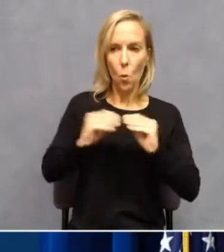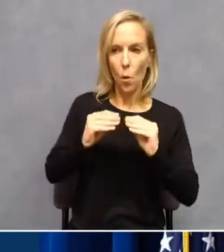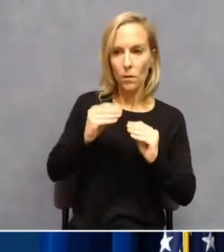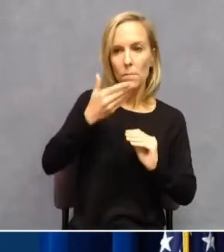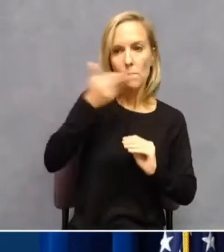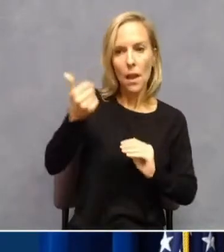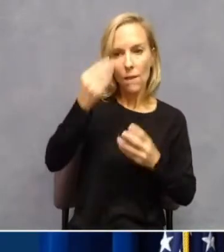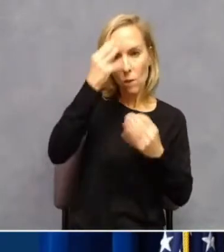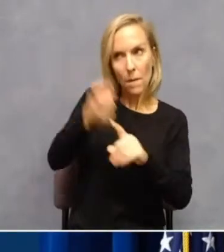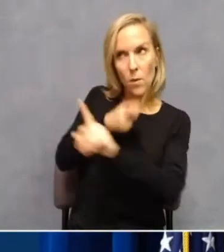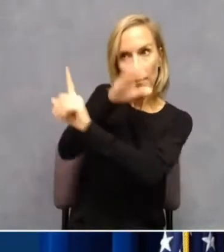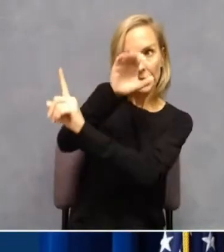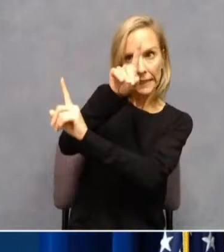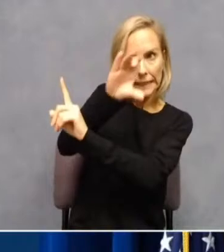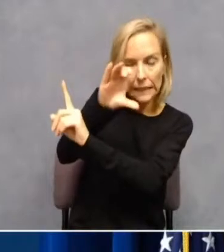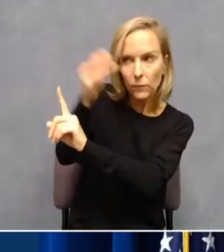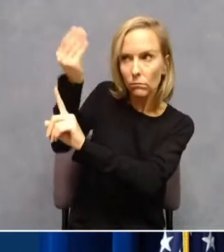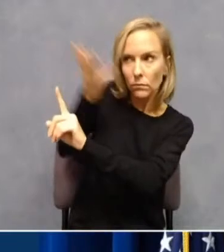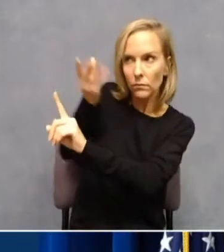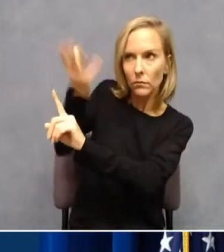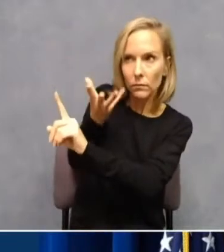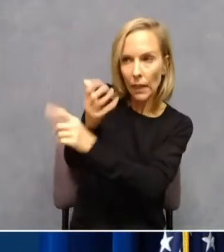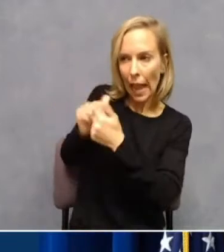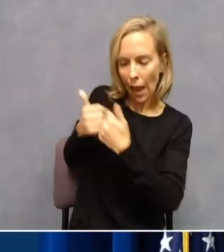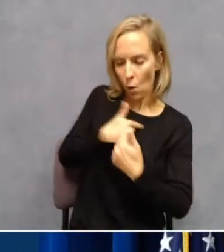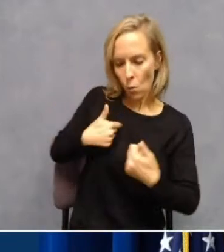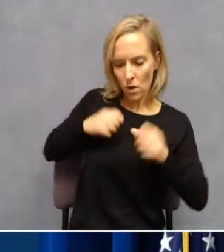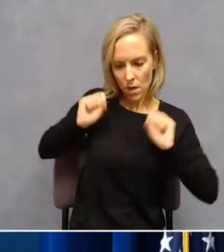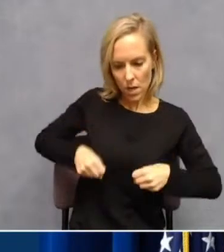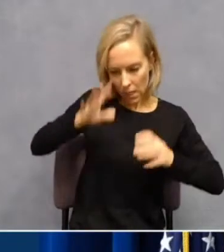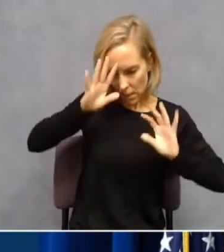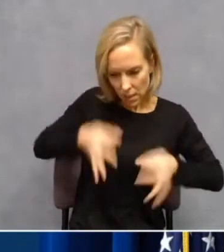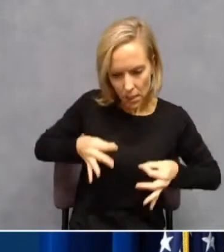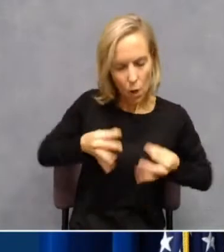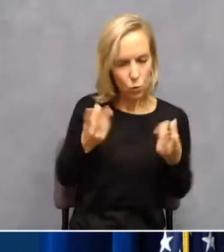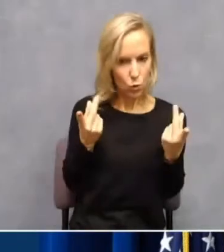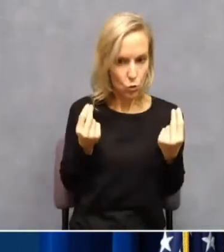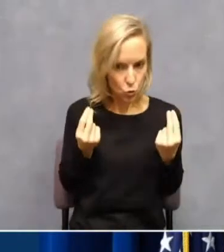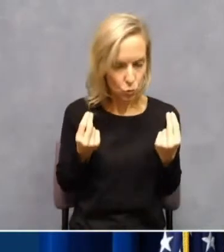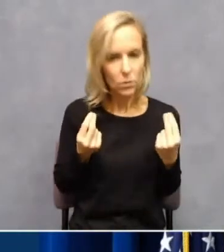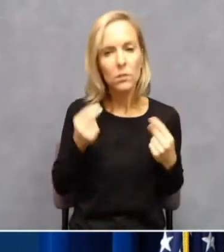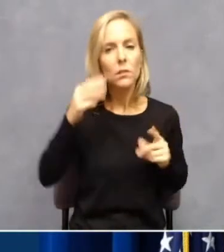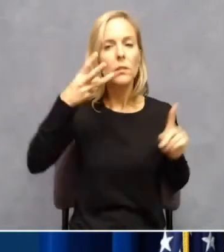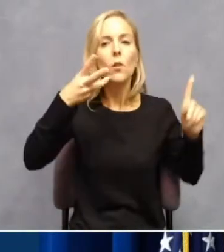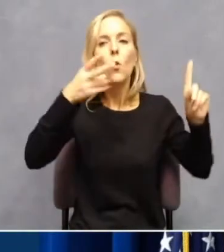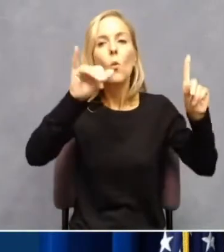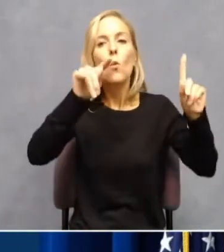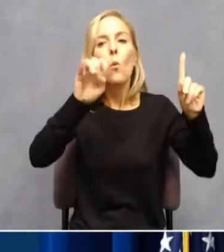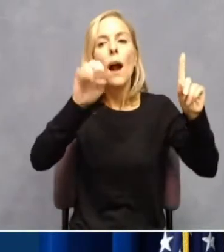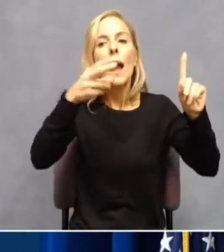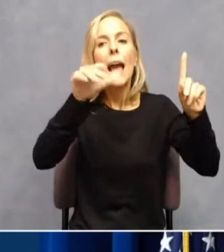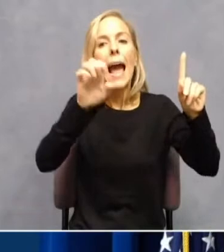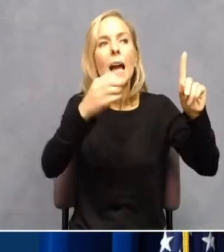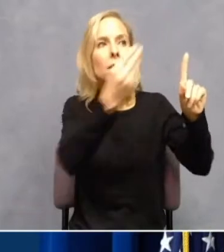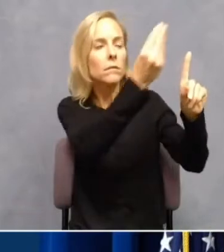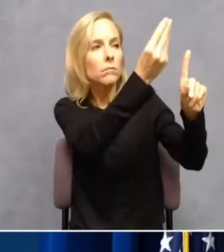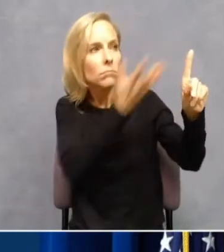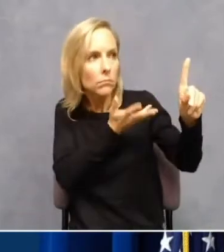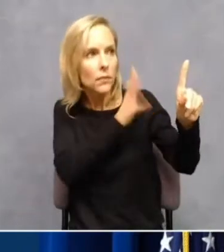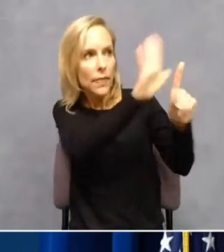and others to help us make these decisions. The White House provided guidance, and we were able to stabilize